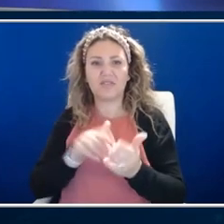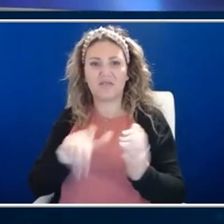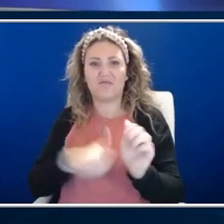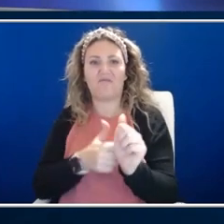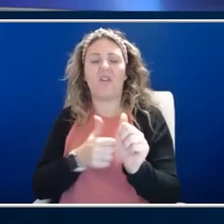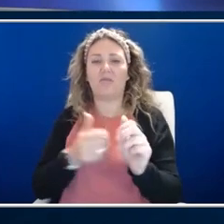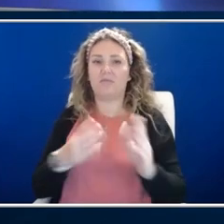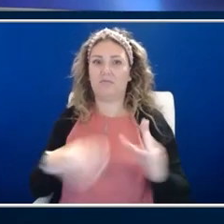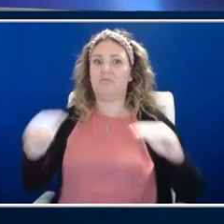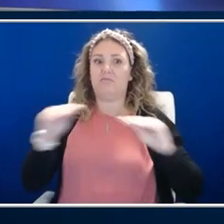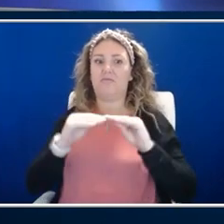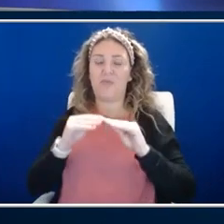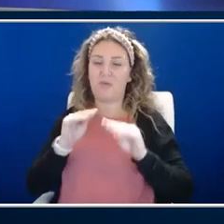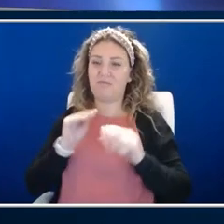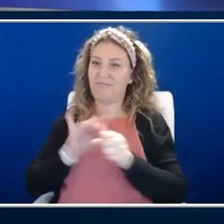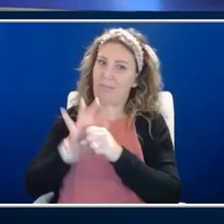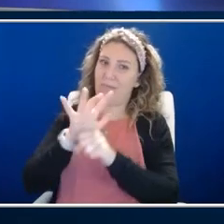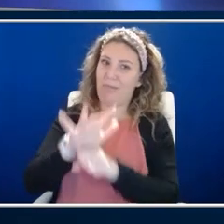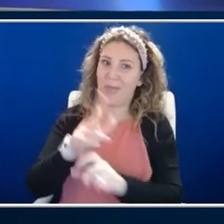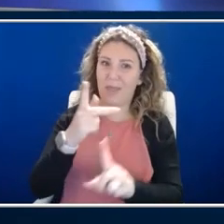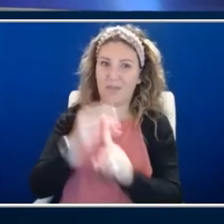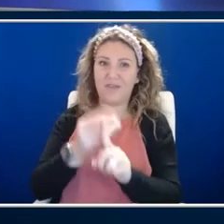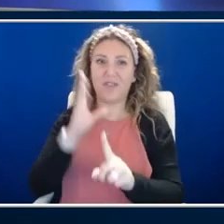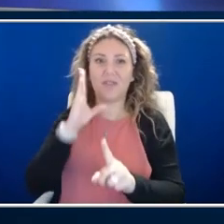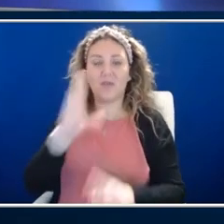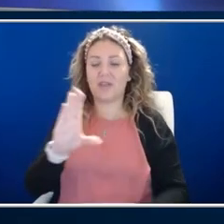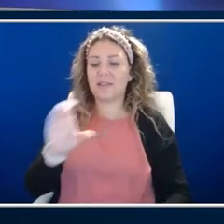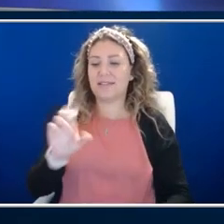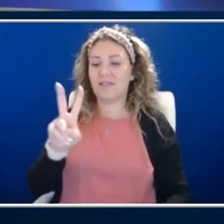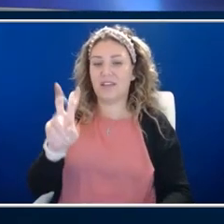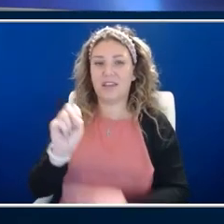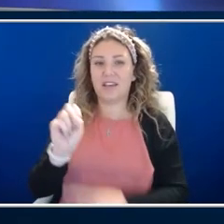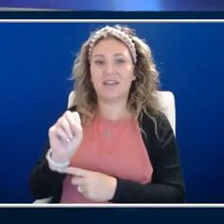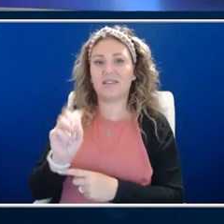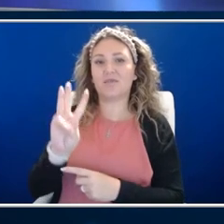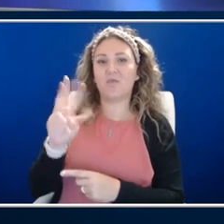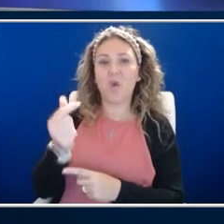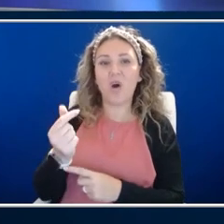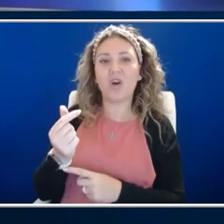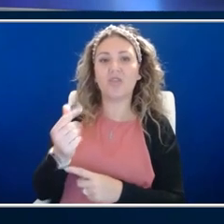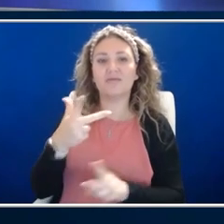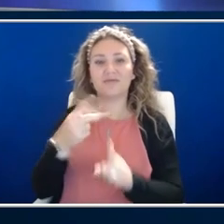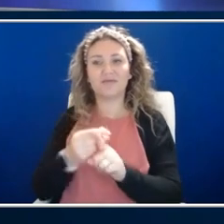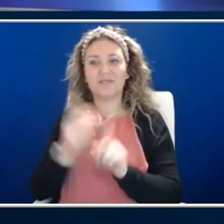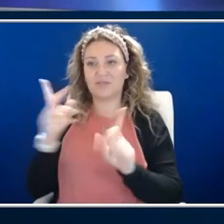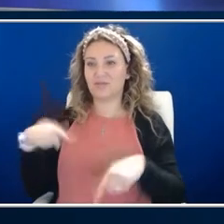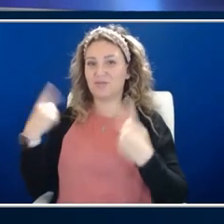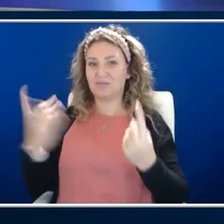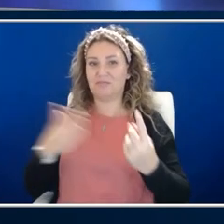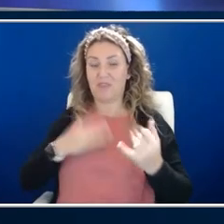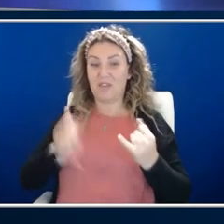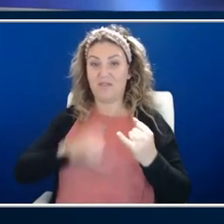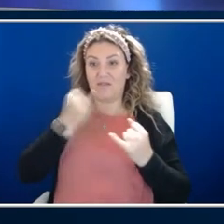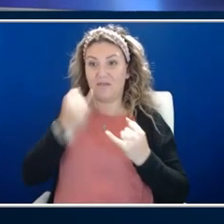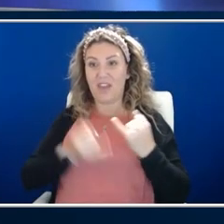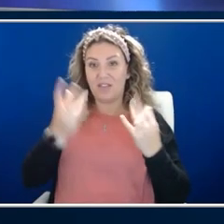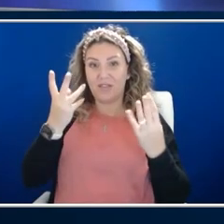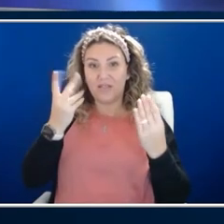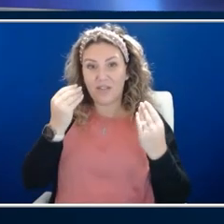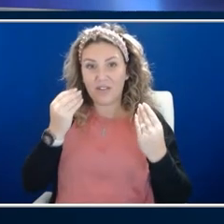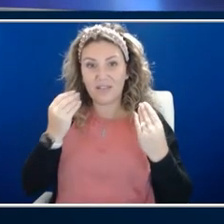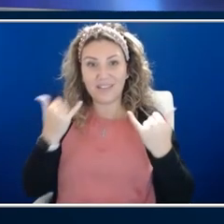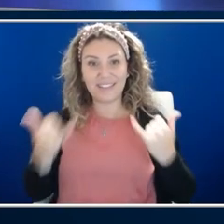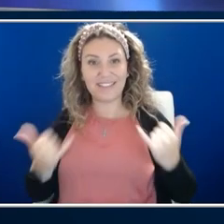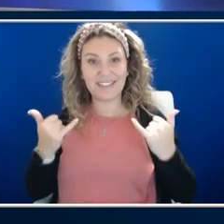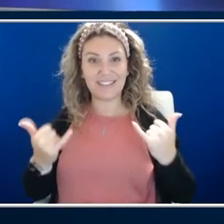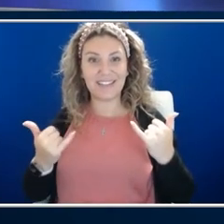of vaccination. So we'll see via Walgreens and all those places you've been getting vaccinated so far. My final thought for the day is this. I am going to come